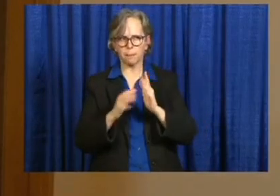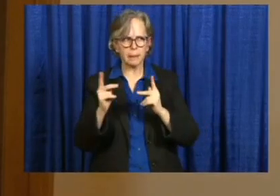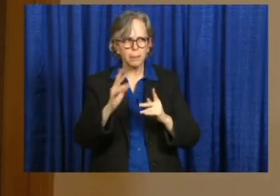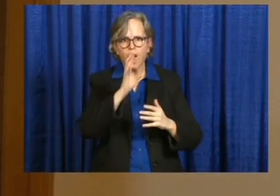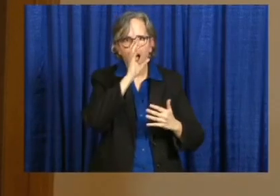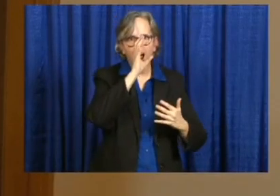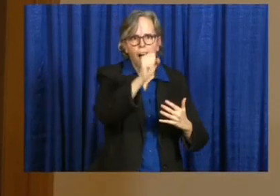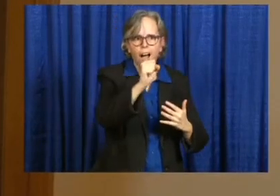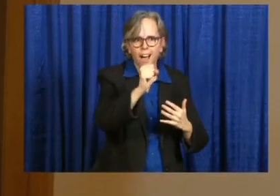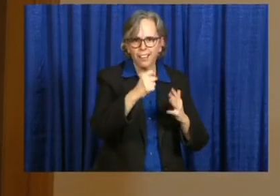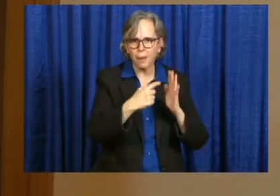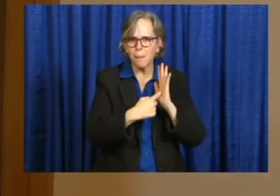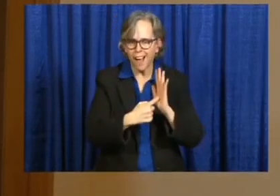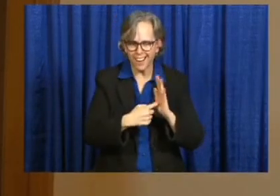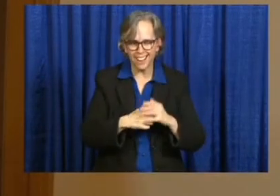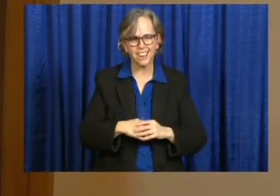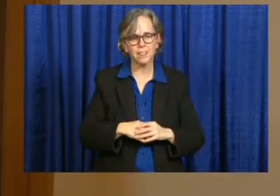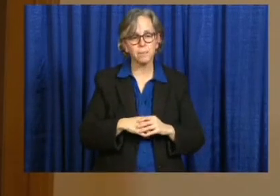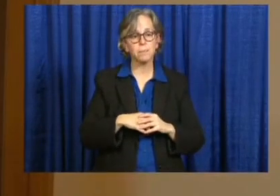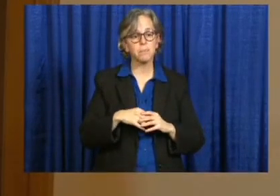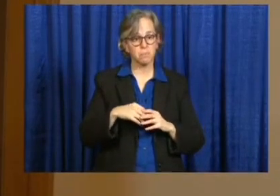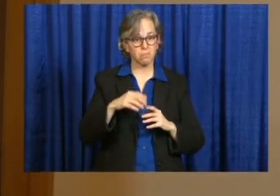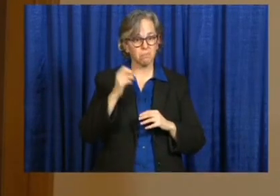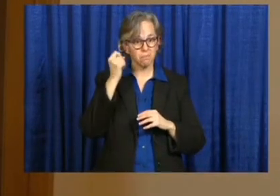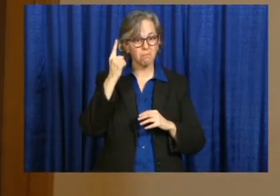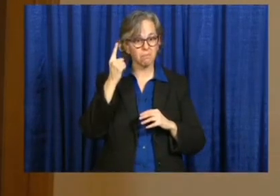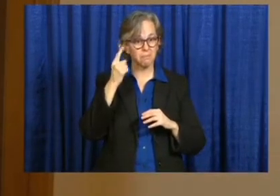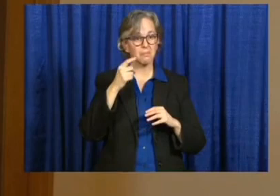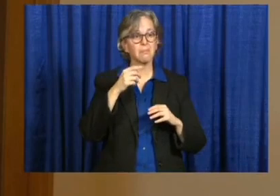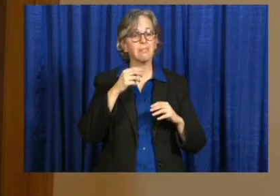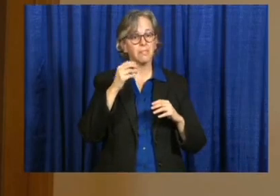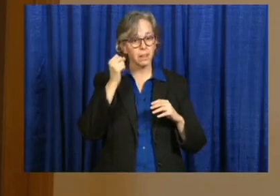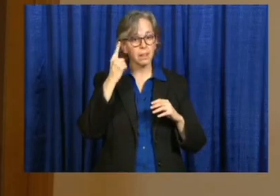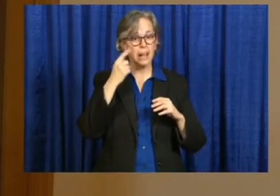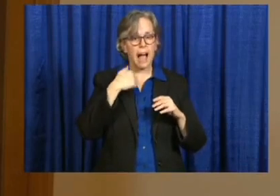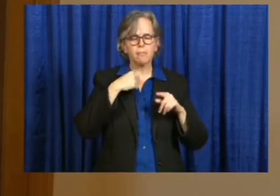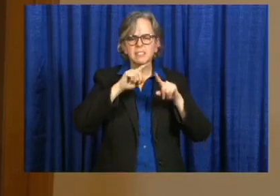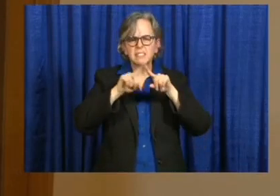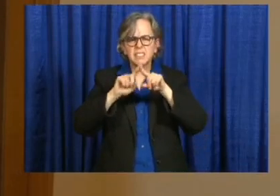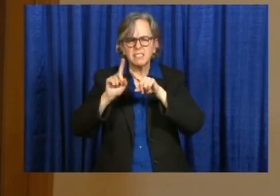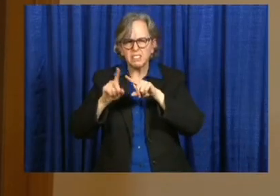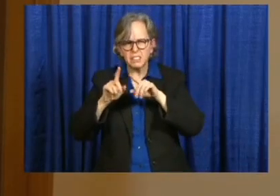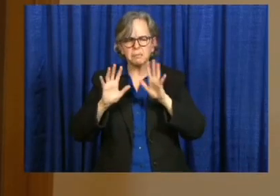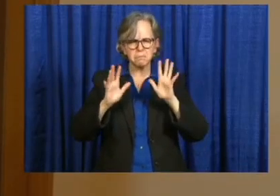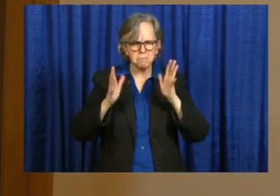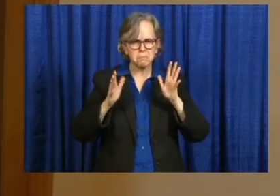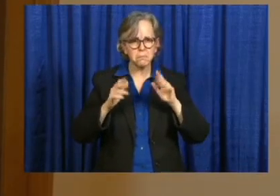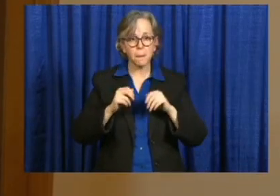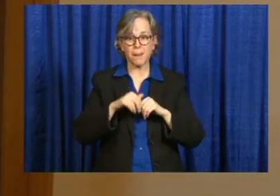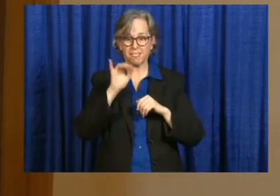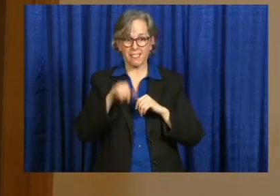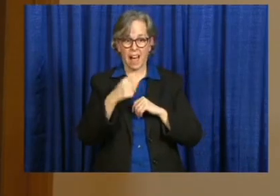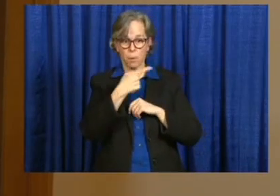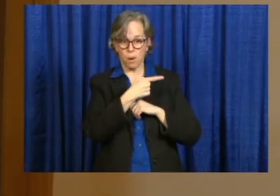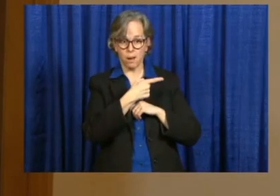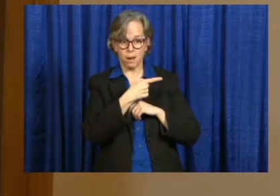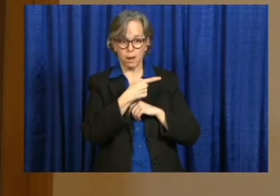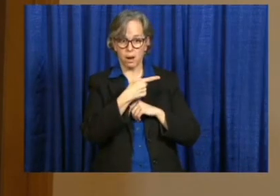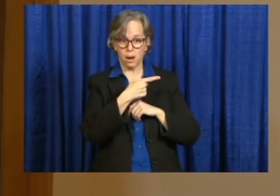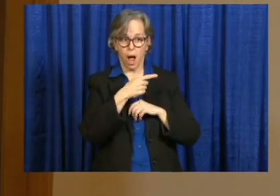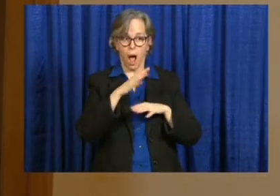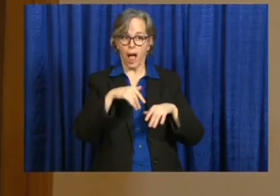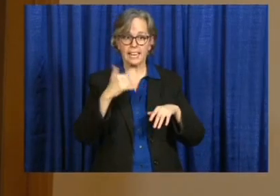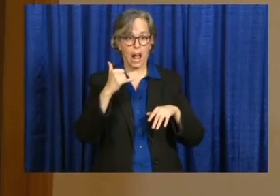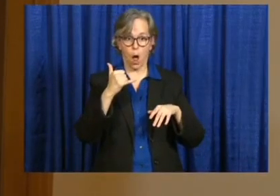tell you is there's slight differences in how big the blue is. We are not yellow in Ohio. We've moved to the blue phase.